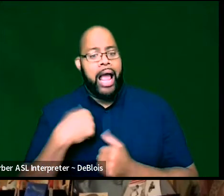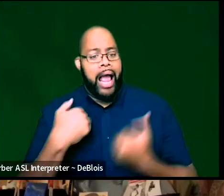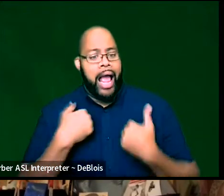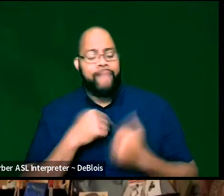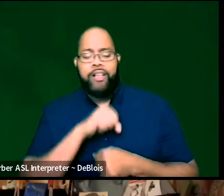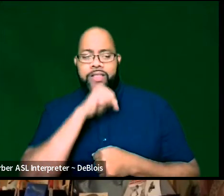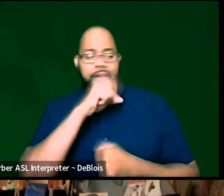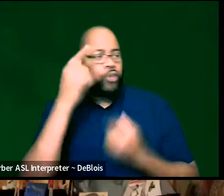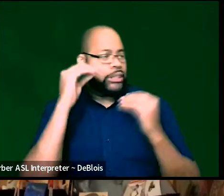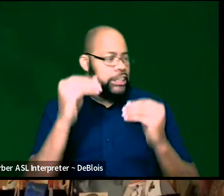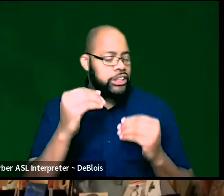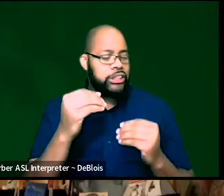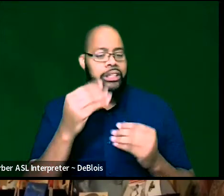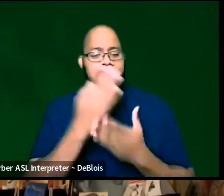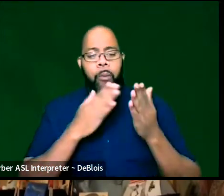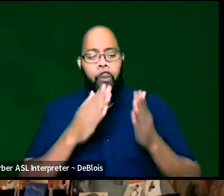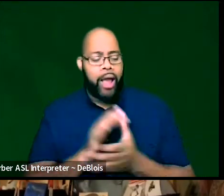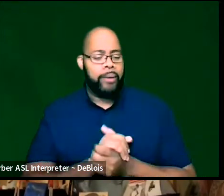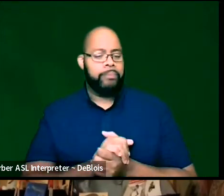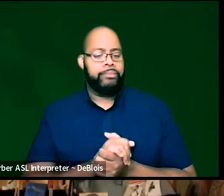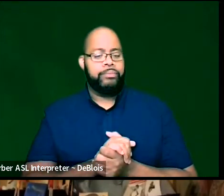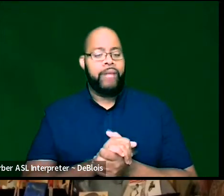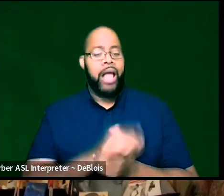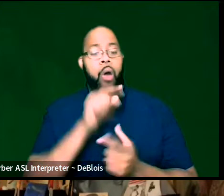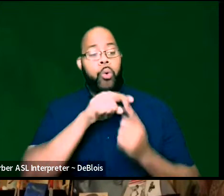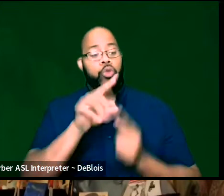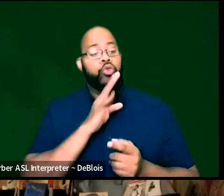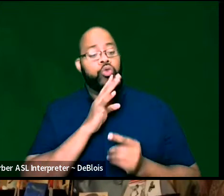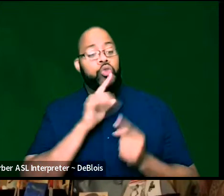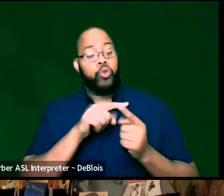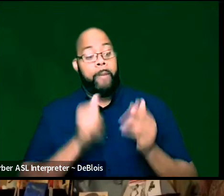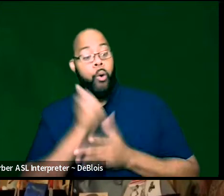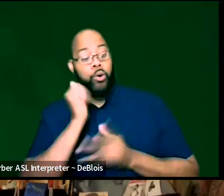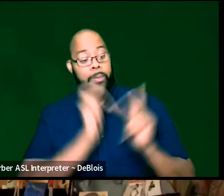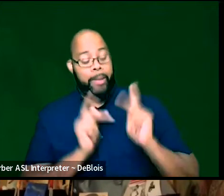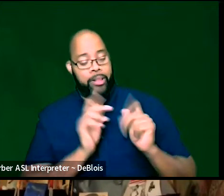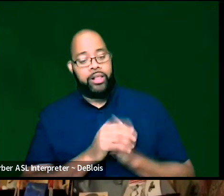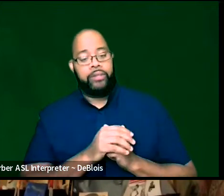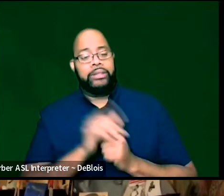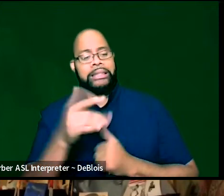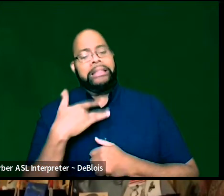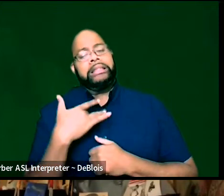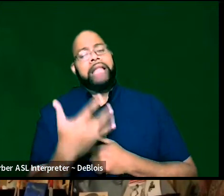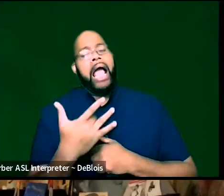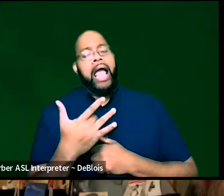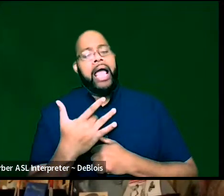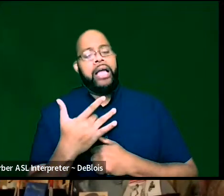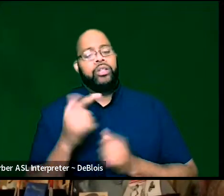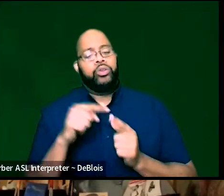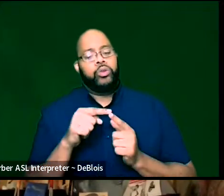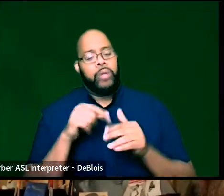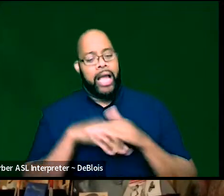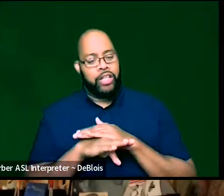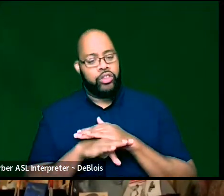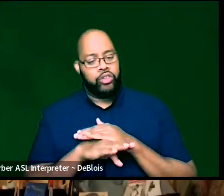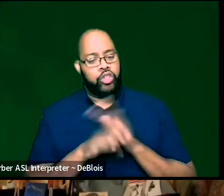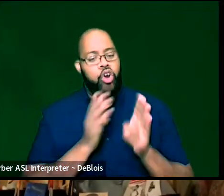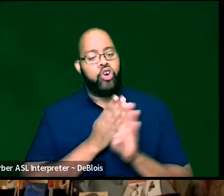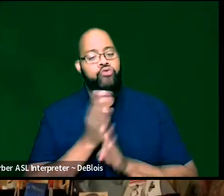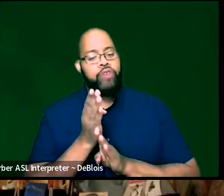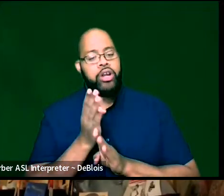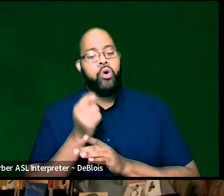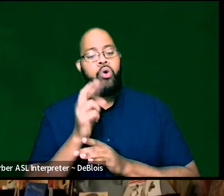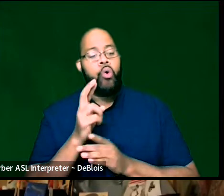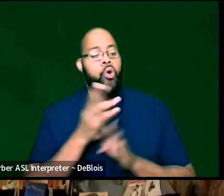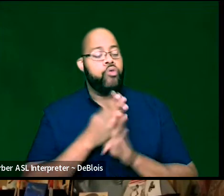love for teaching in some way, shape, or form. And when you talk to most people, they tend to enter a career or